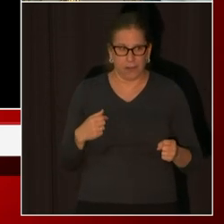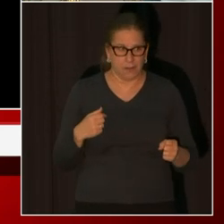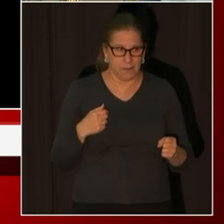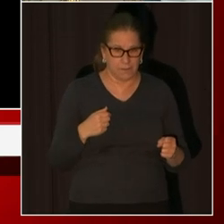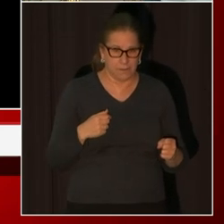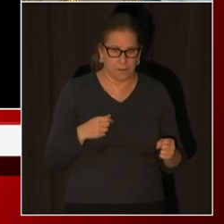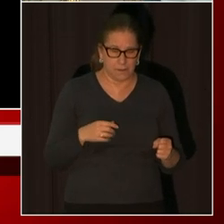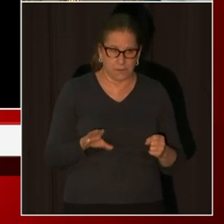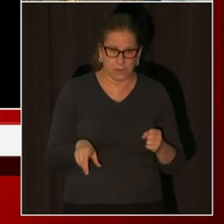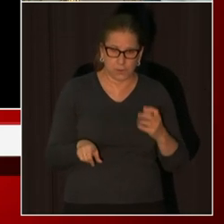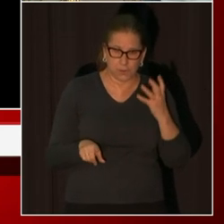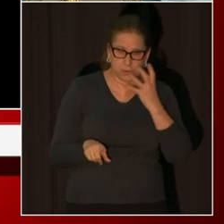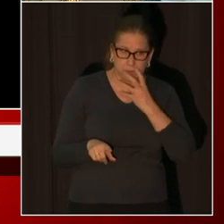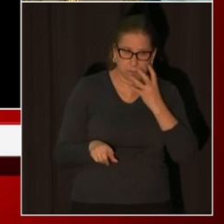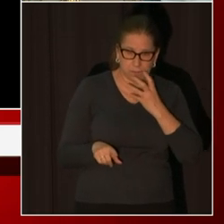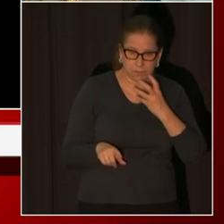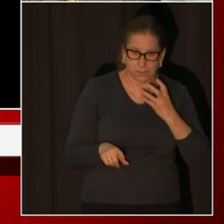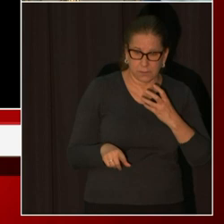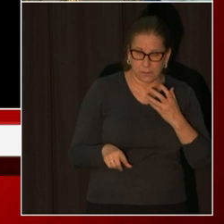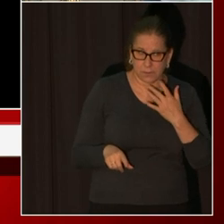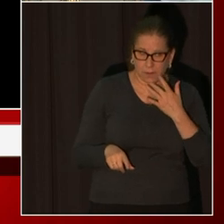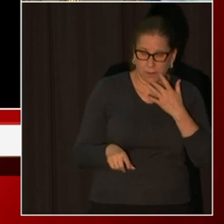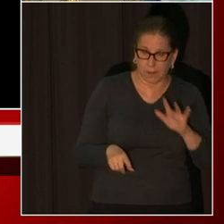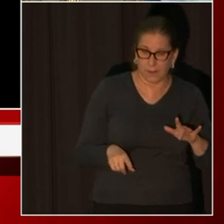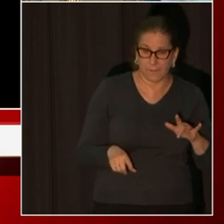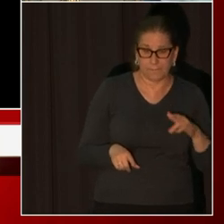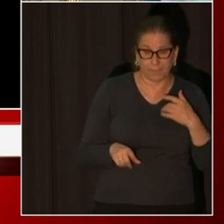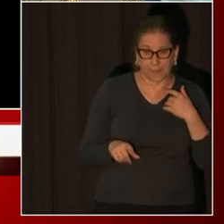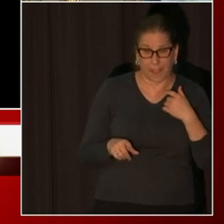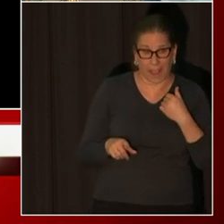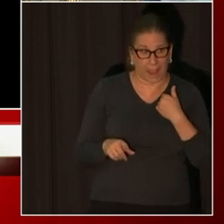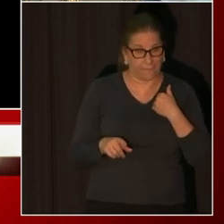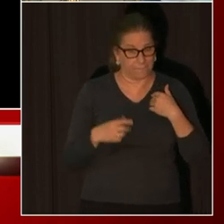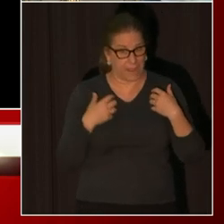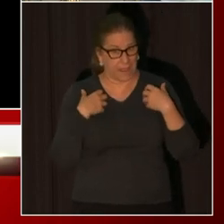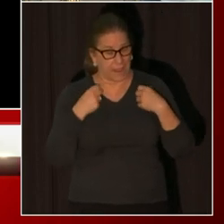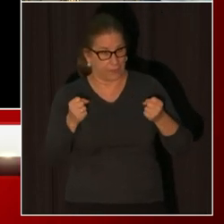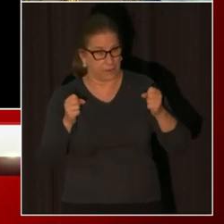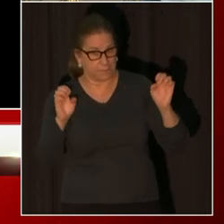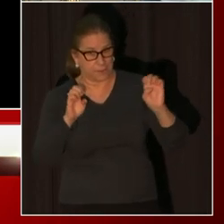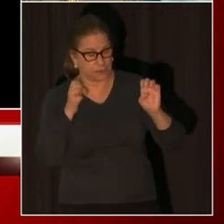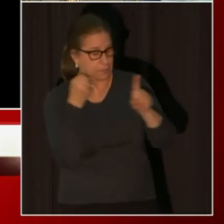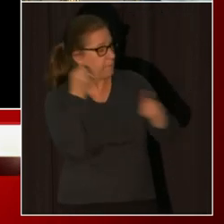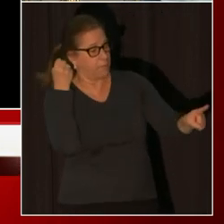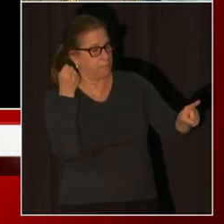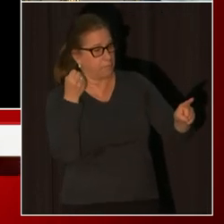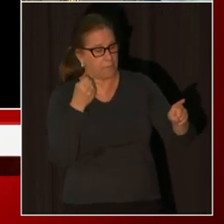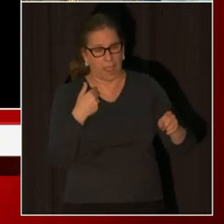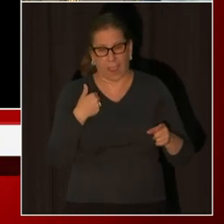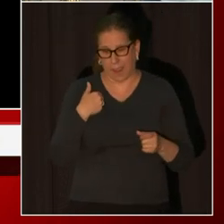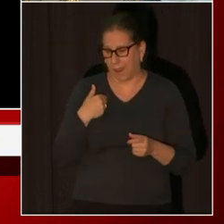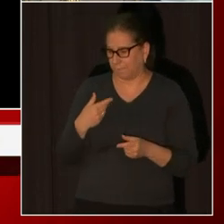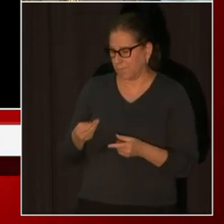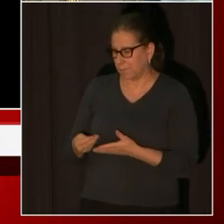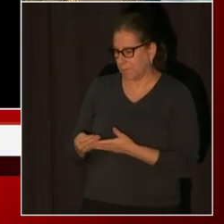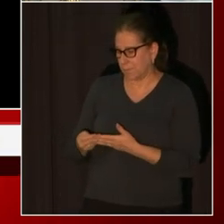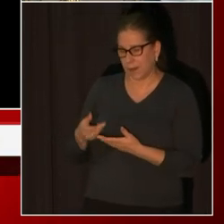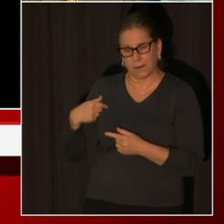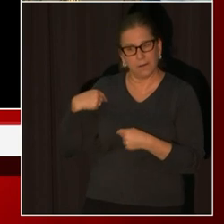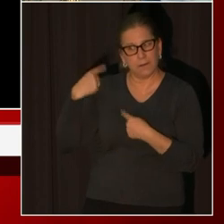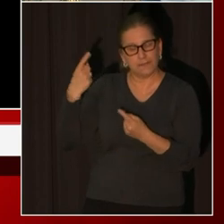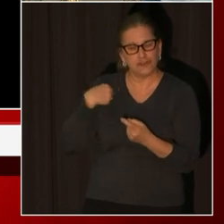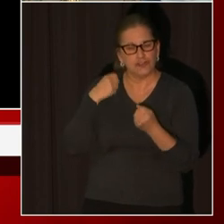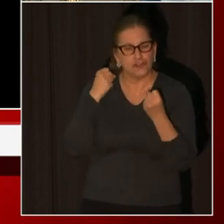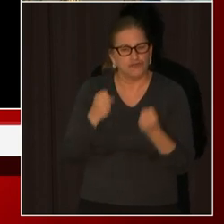very strong financial standing. You may remember that it was only in January, earlier this year, that we